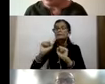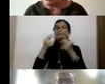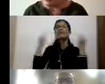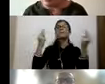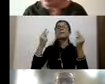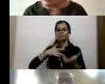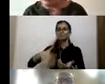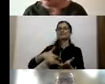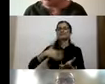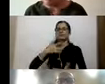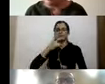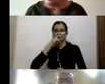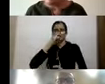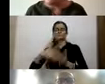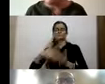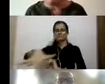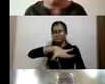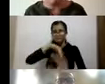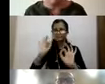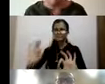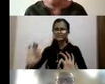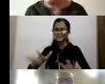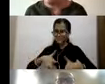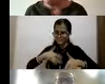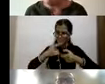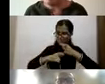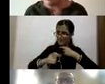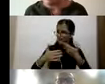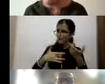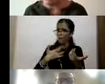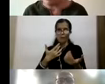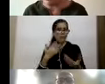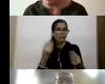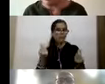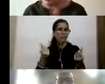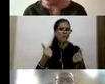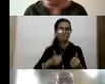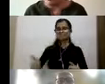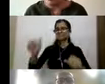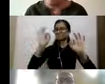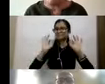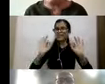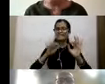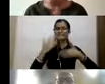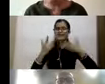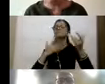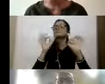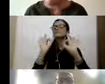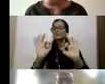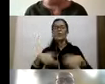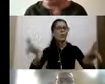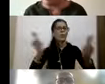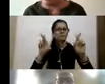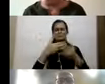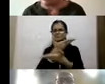they've started recognizing that. So there is this sense of, you know, sense of ownership, larger ownership that has been created, which I think hopefully will